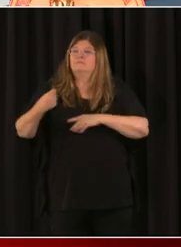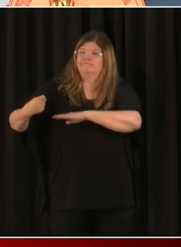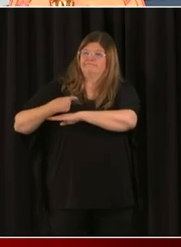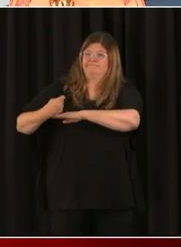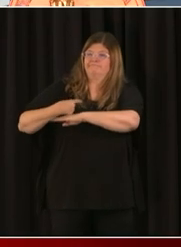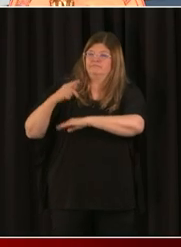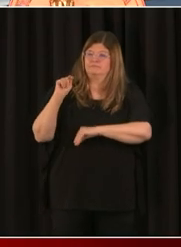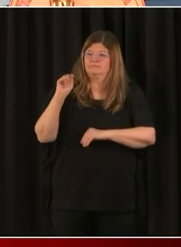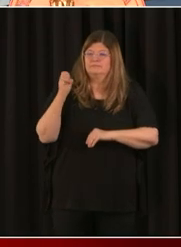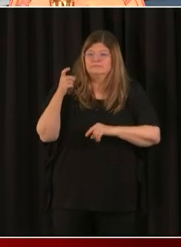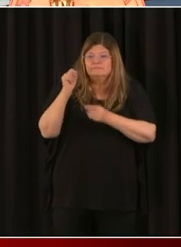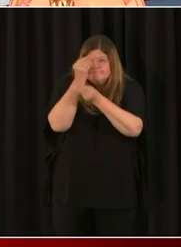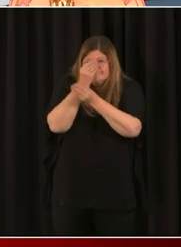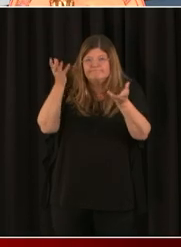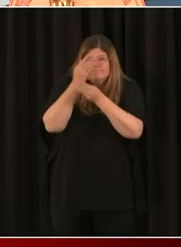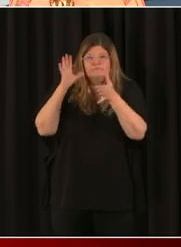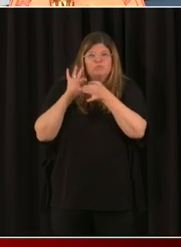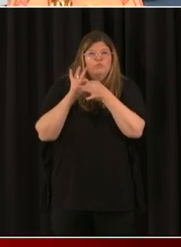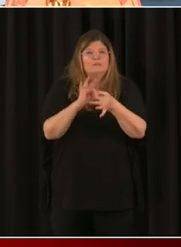questions? Yes, ma'am.